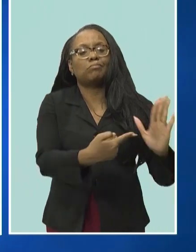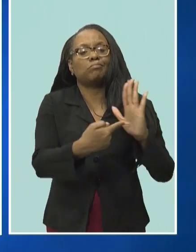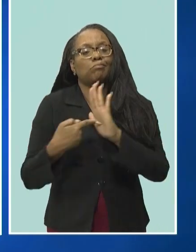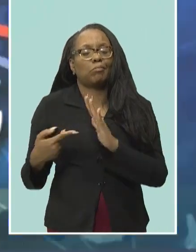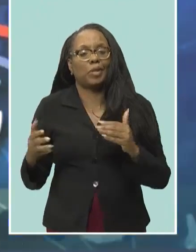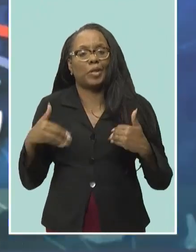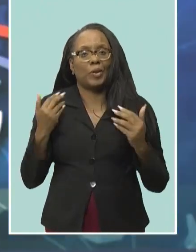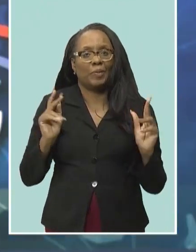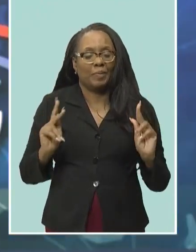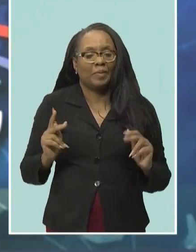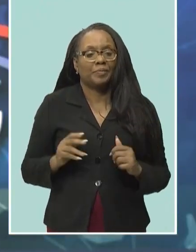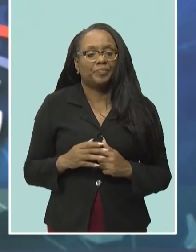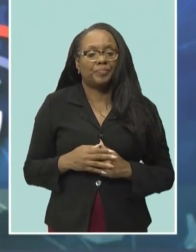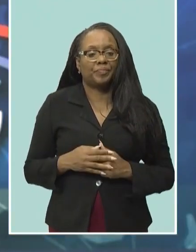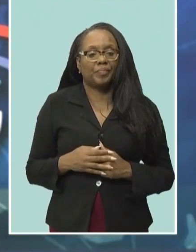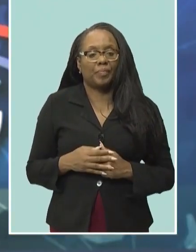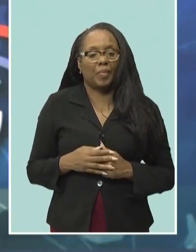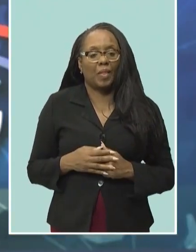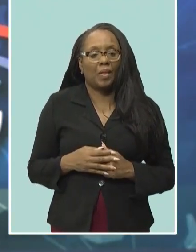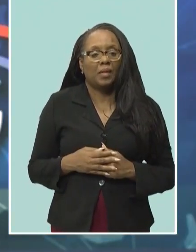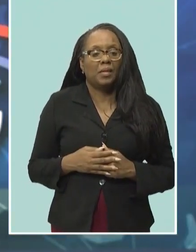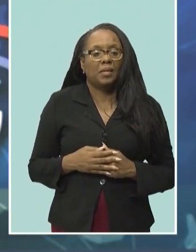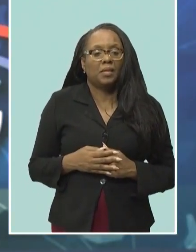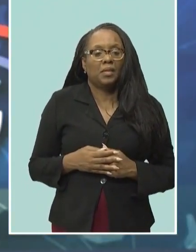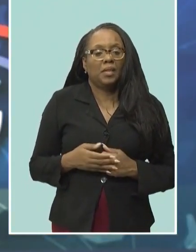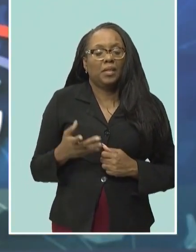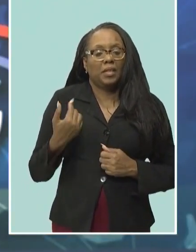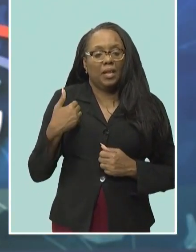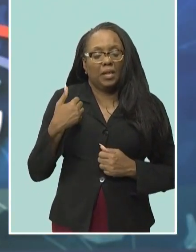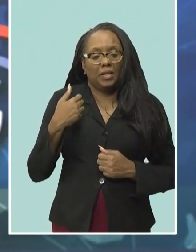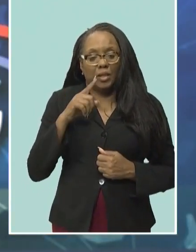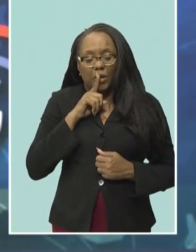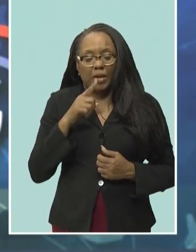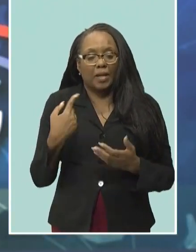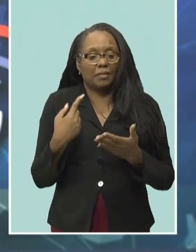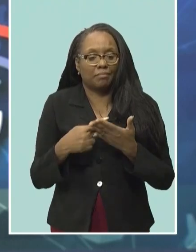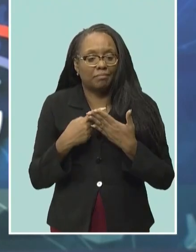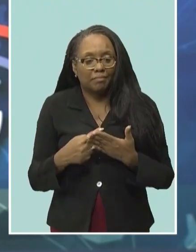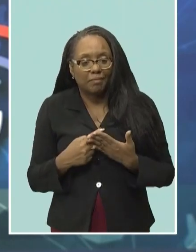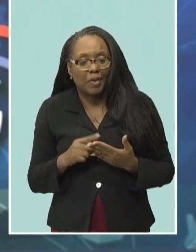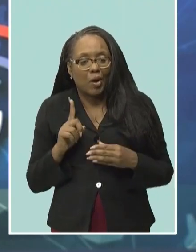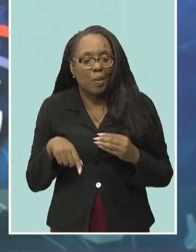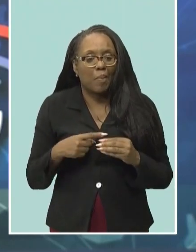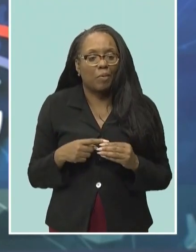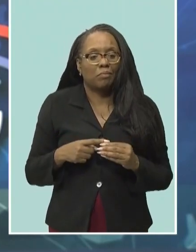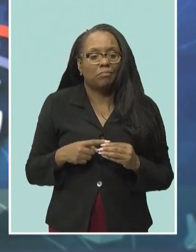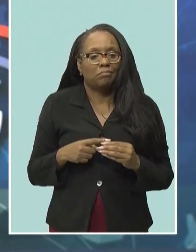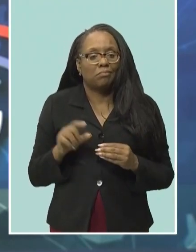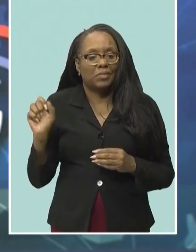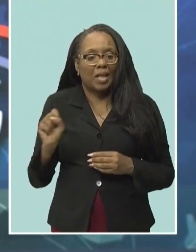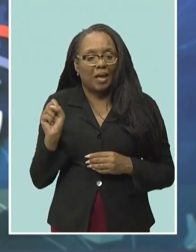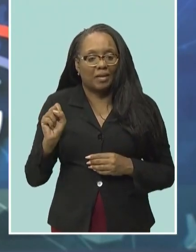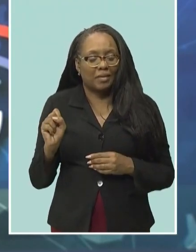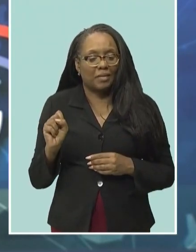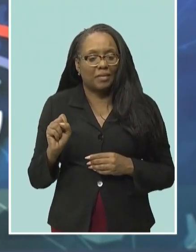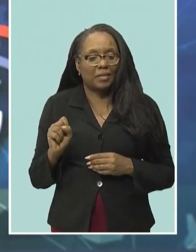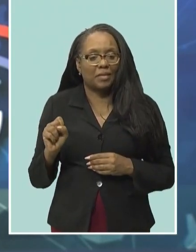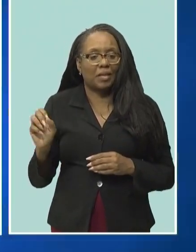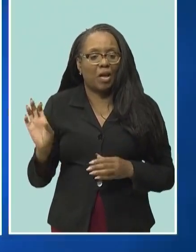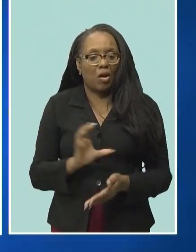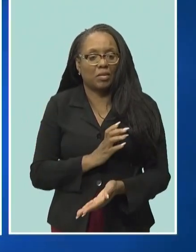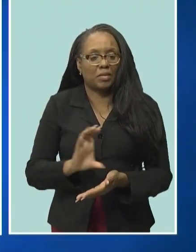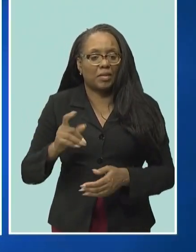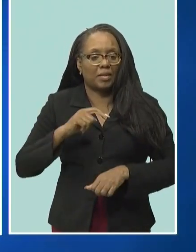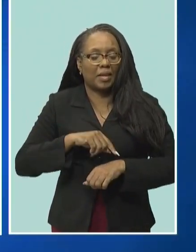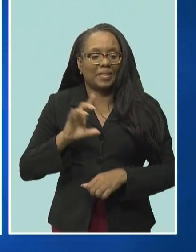youngsters. Speaking on CBC's Morning Barbados, Ms. Knight gave a sneak peek into Saturday's 7 p.m. concert.